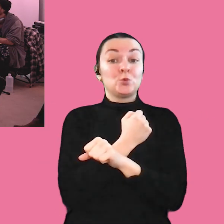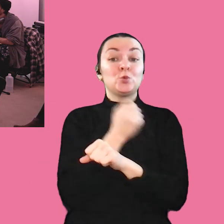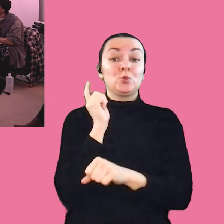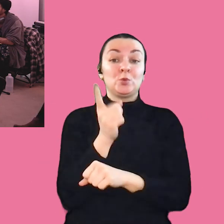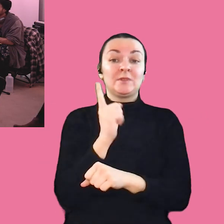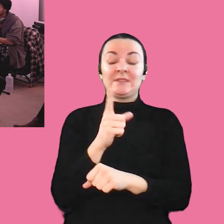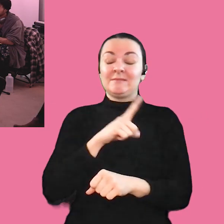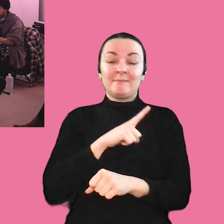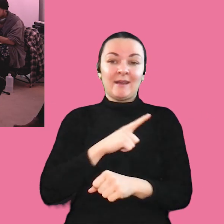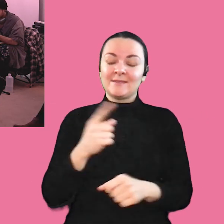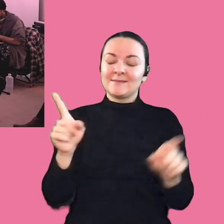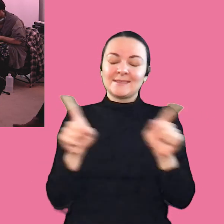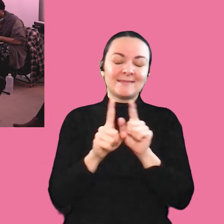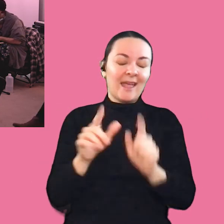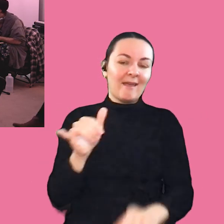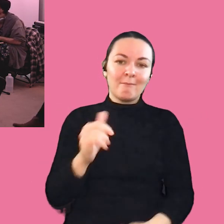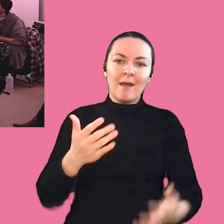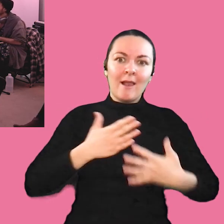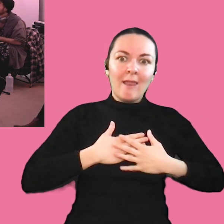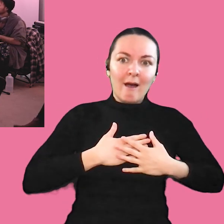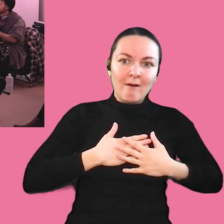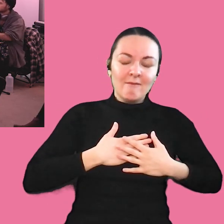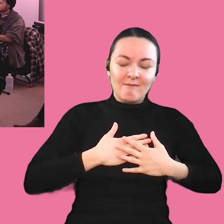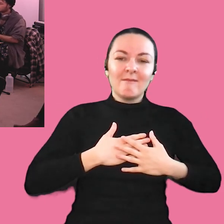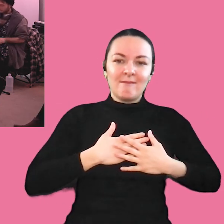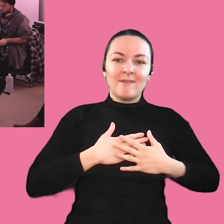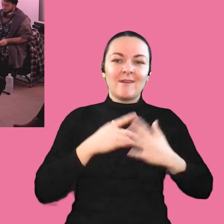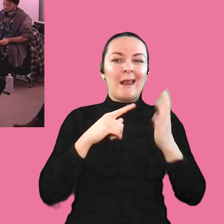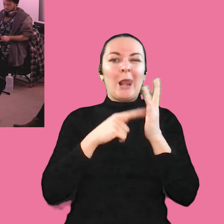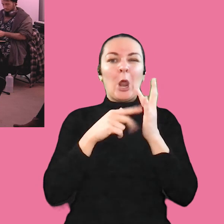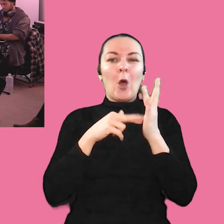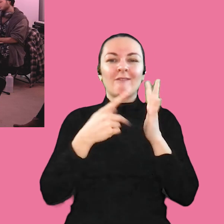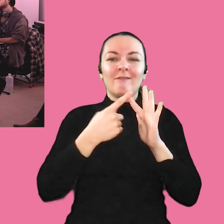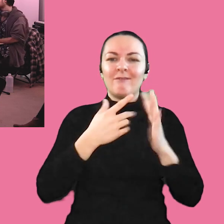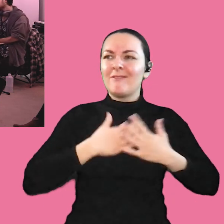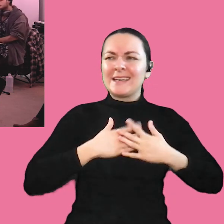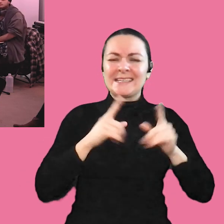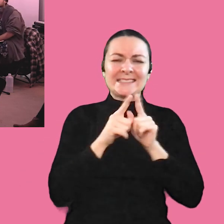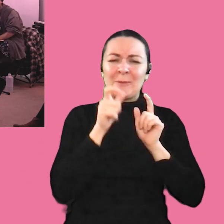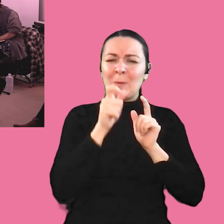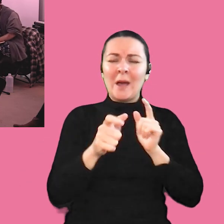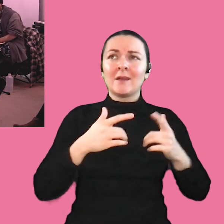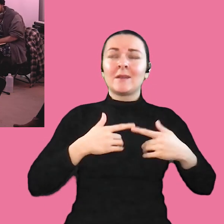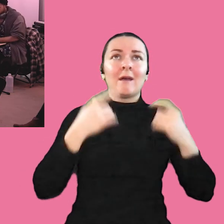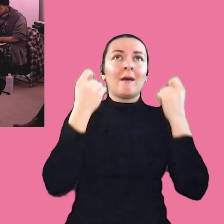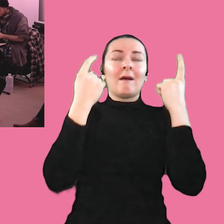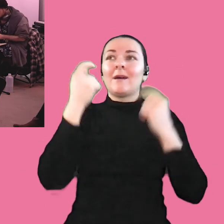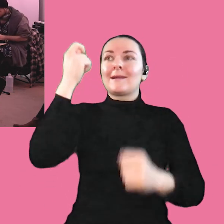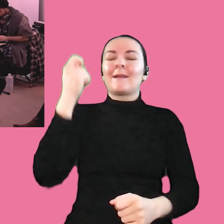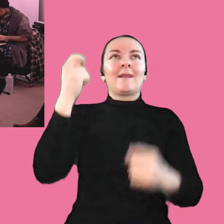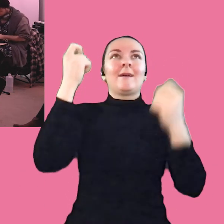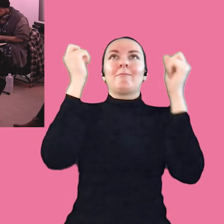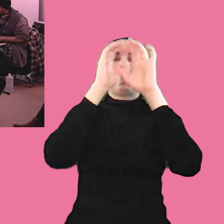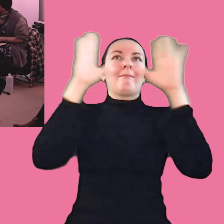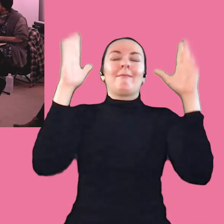had the same revelation about love, and something that came up from the same discussion with the same group is that what we really